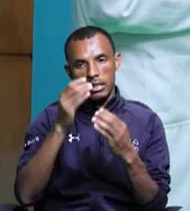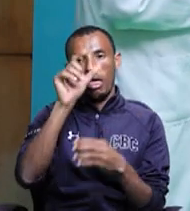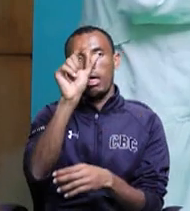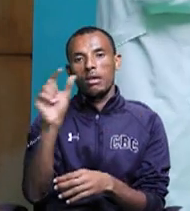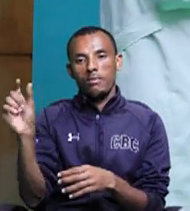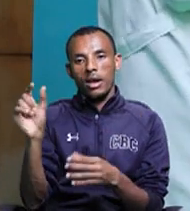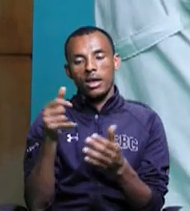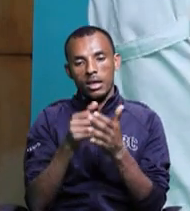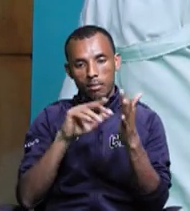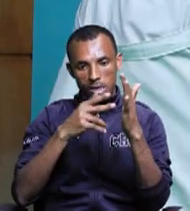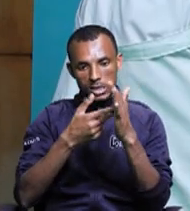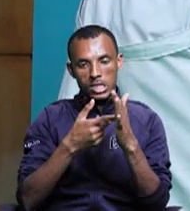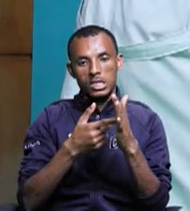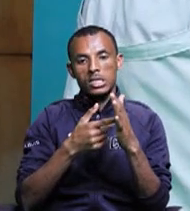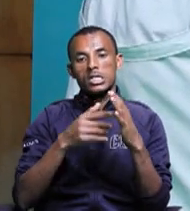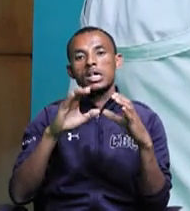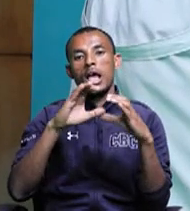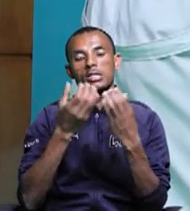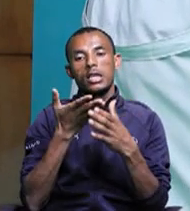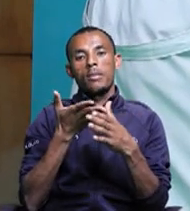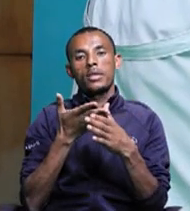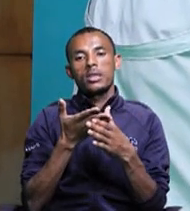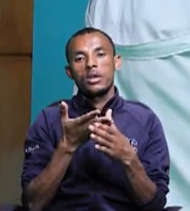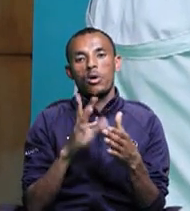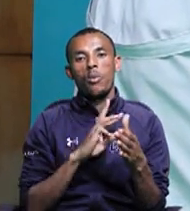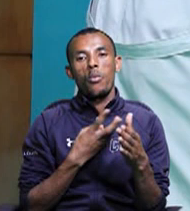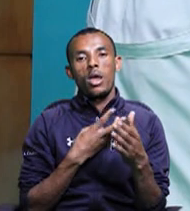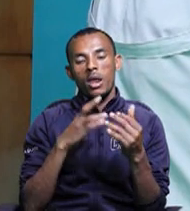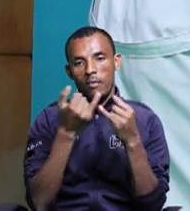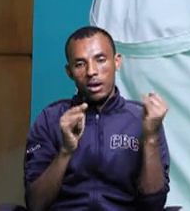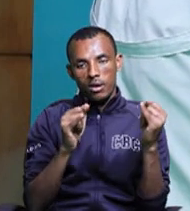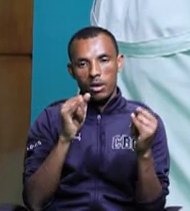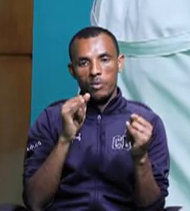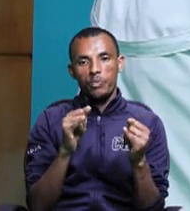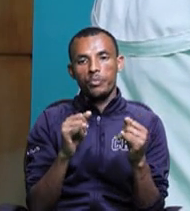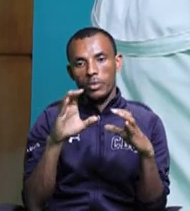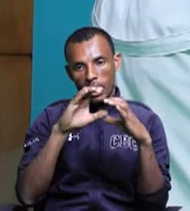class limit. So we can divide this one as class limits,